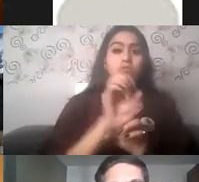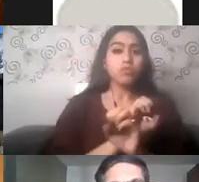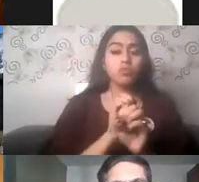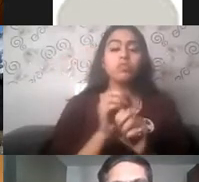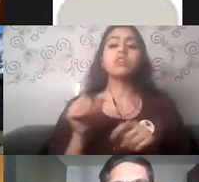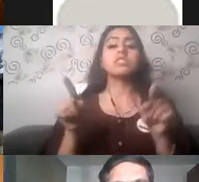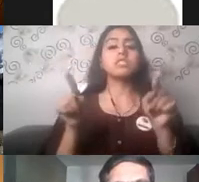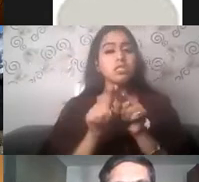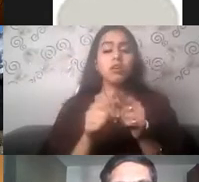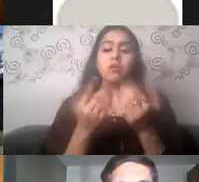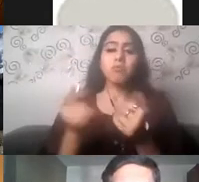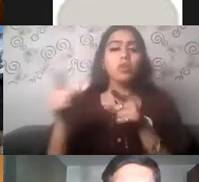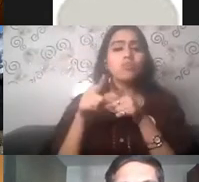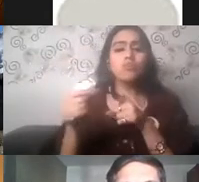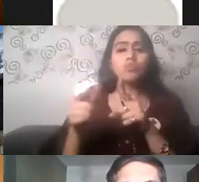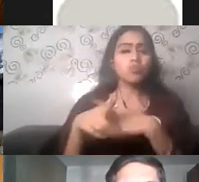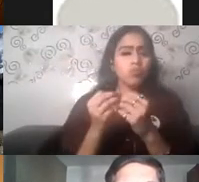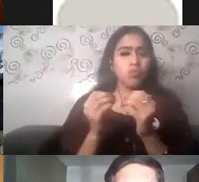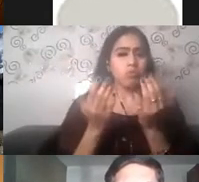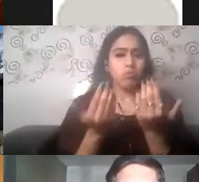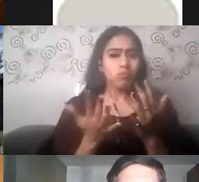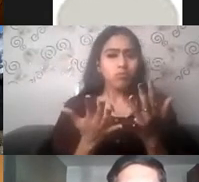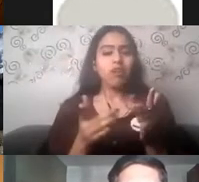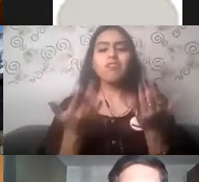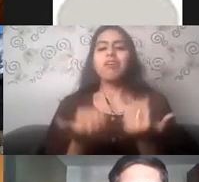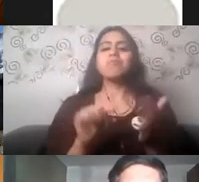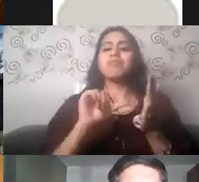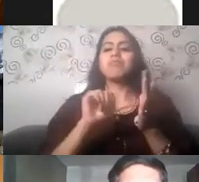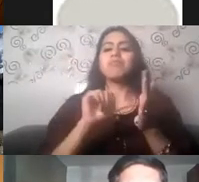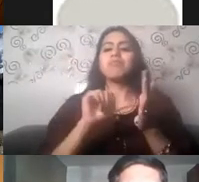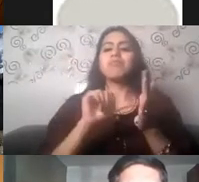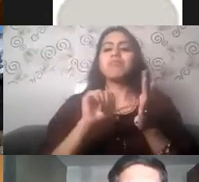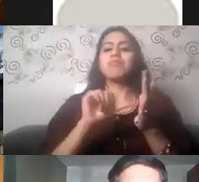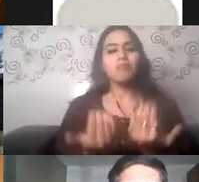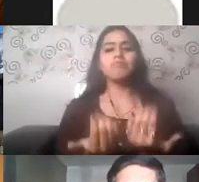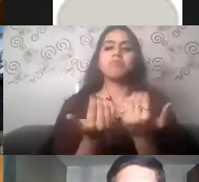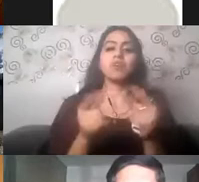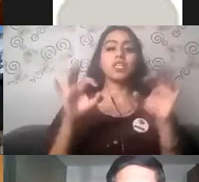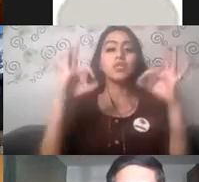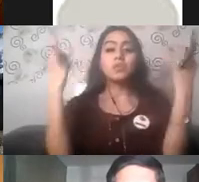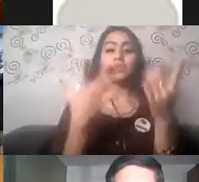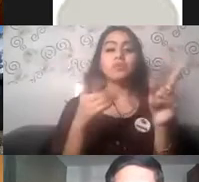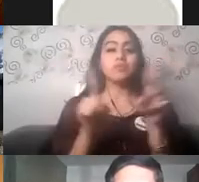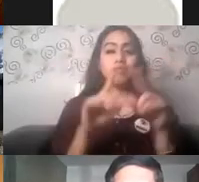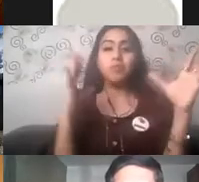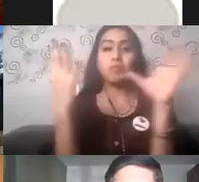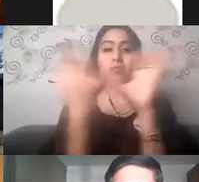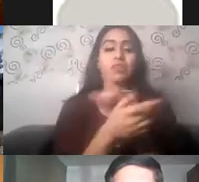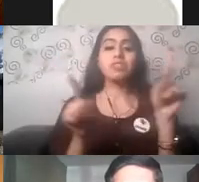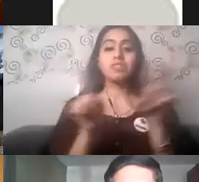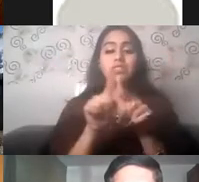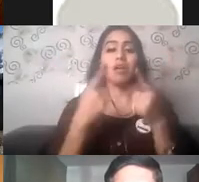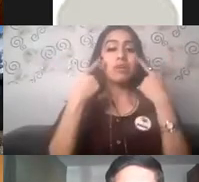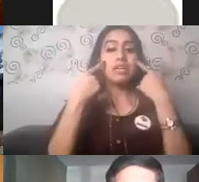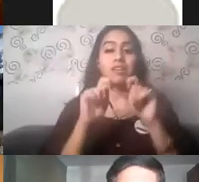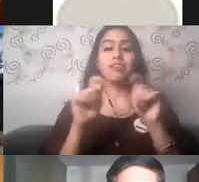do or she can't do that job. So in this new age, we are trying to